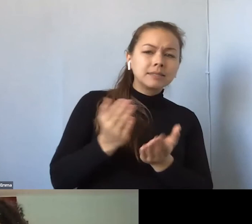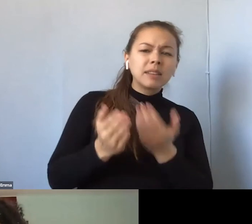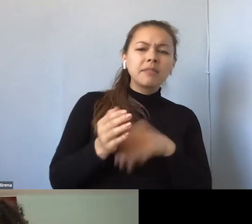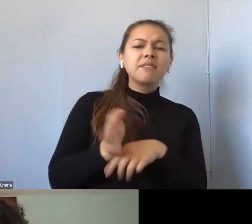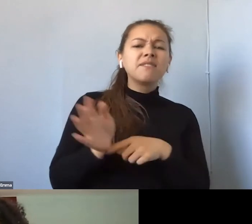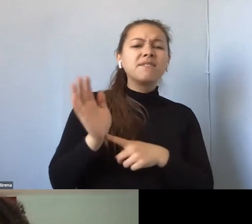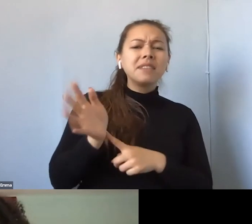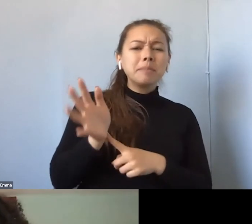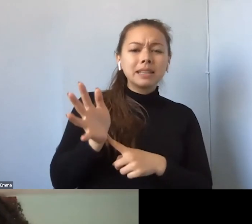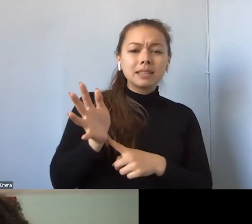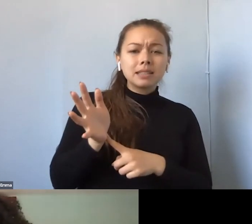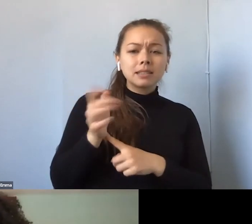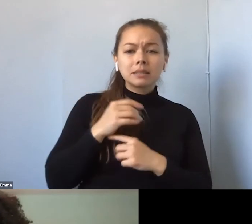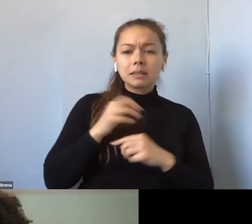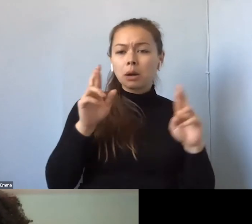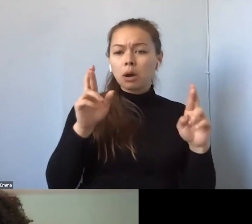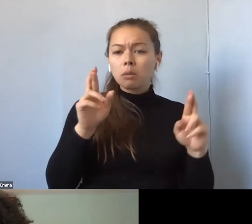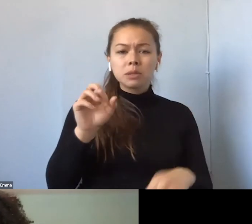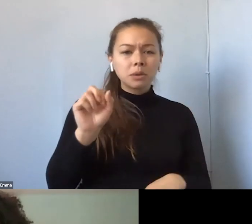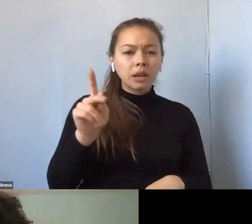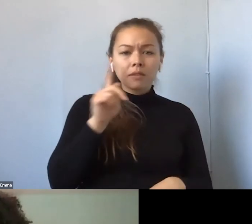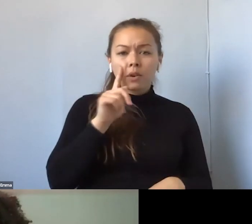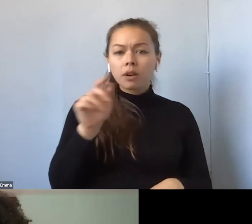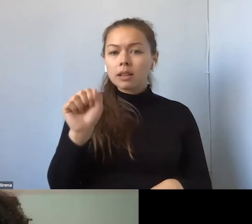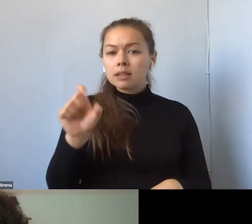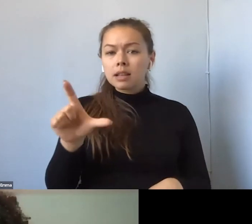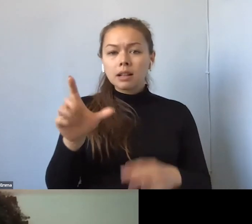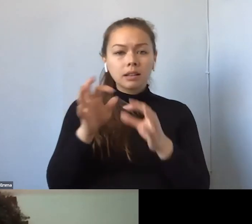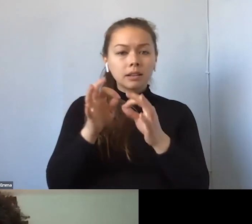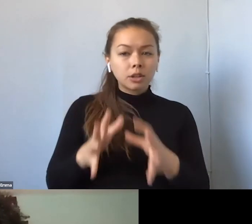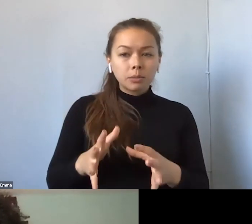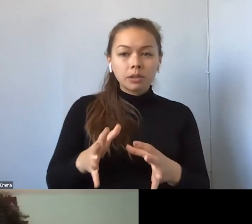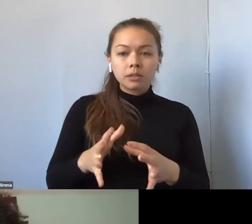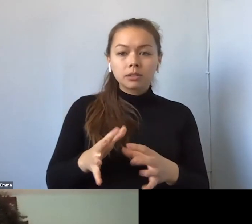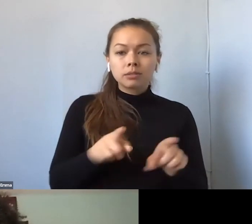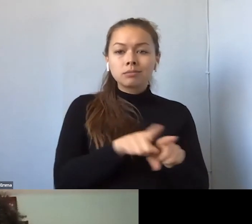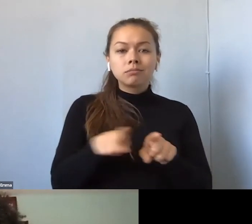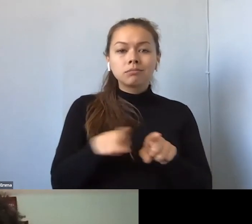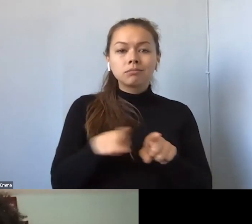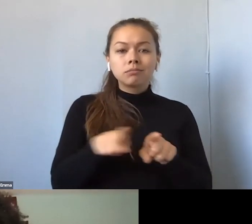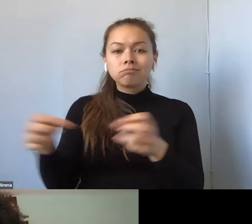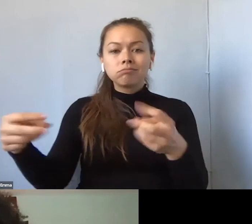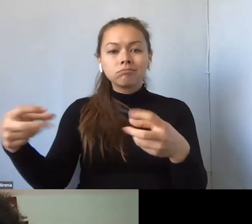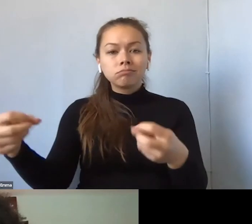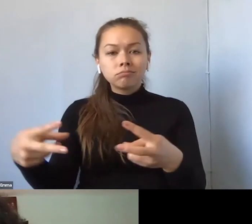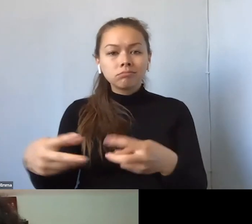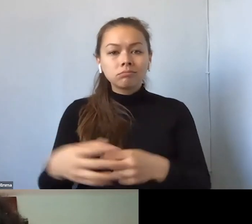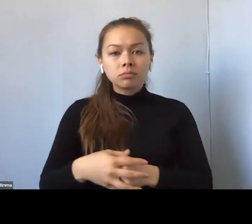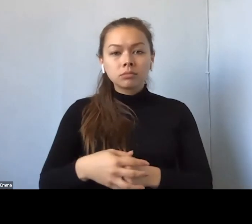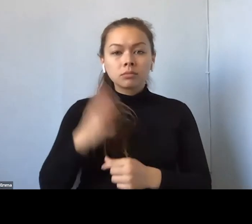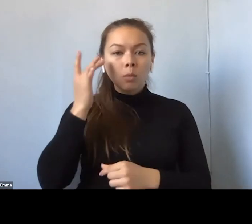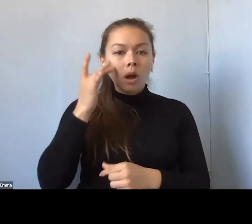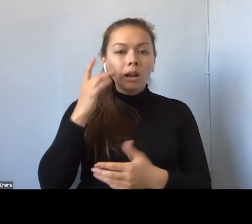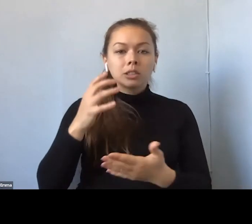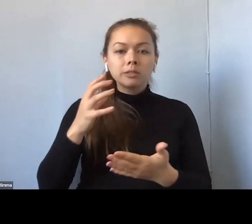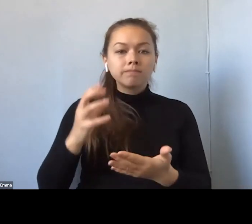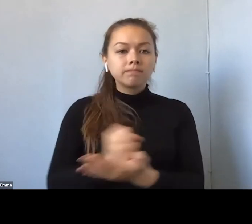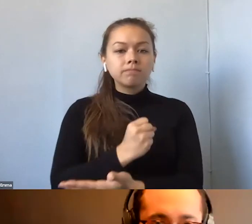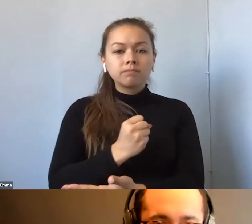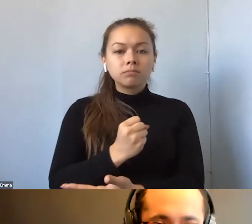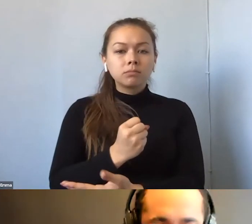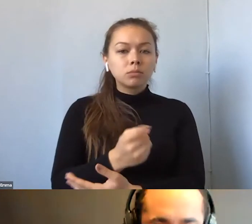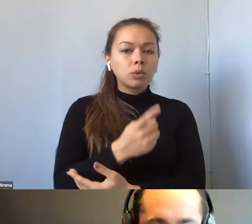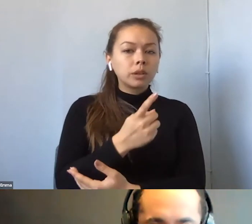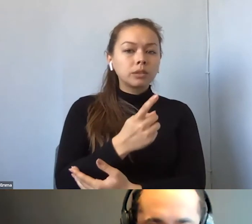I hope that's okay for the ASL interpreters and the live captioners, just so we can take 1